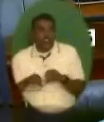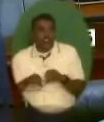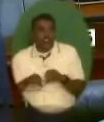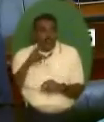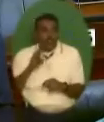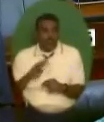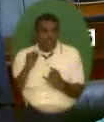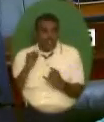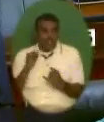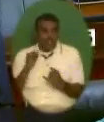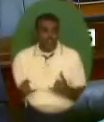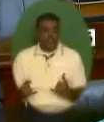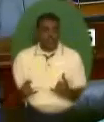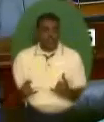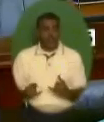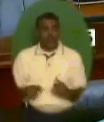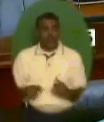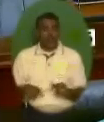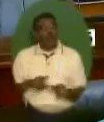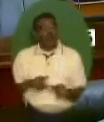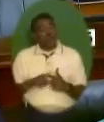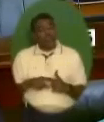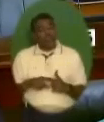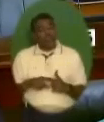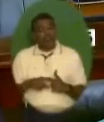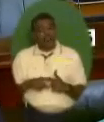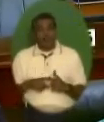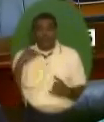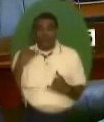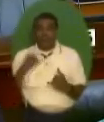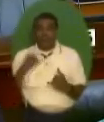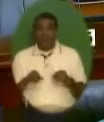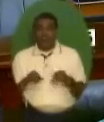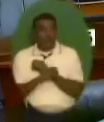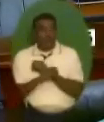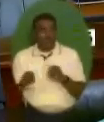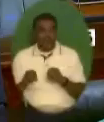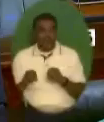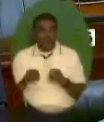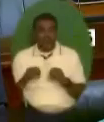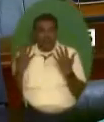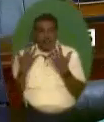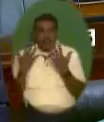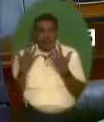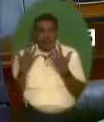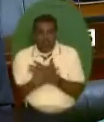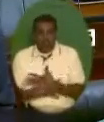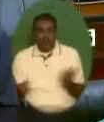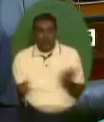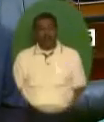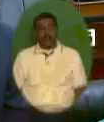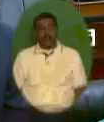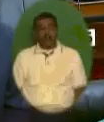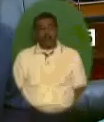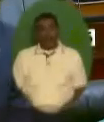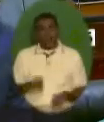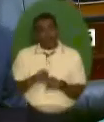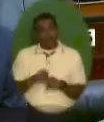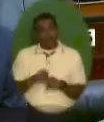quarter. Even so, the final outturn remained dismal. By way of example, Mr.